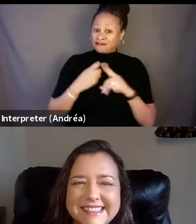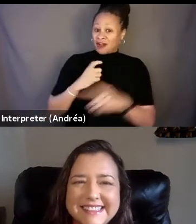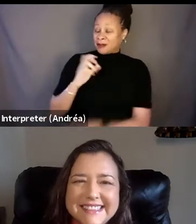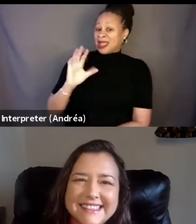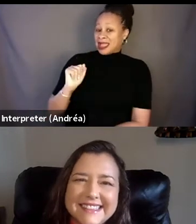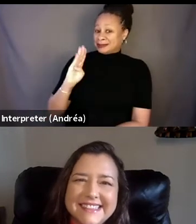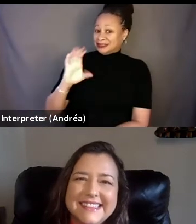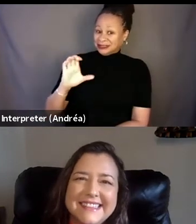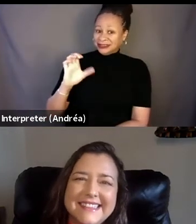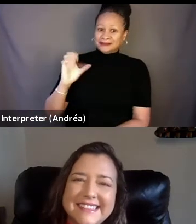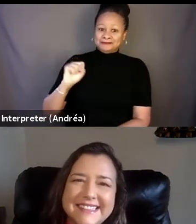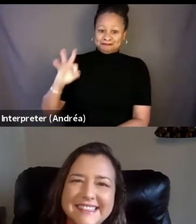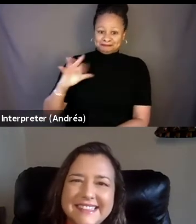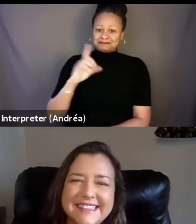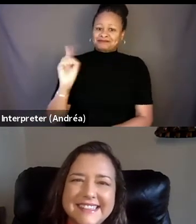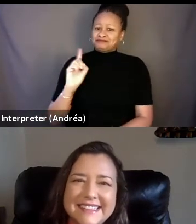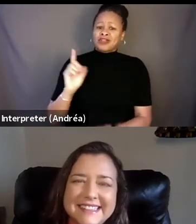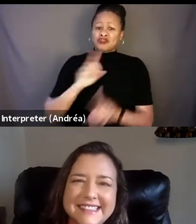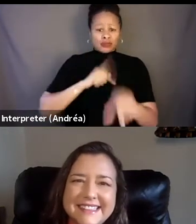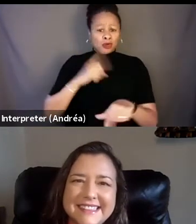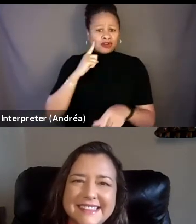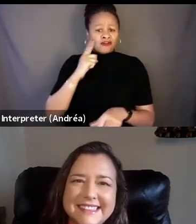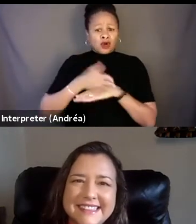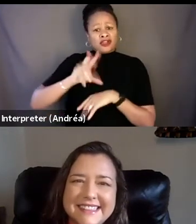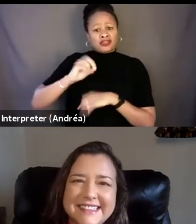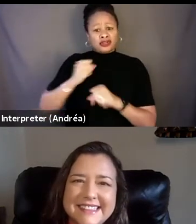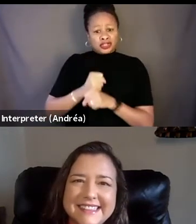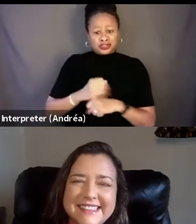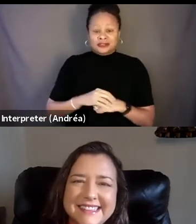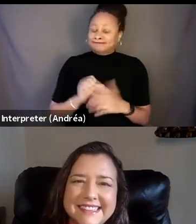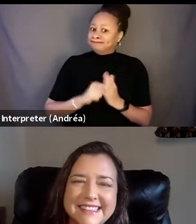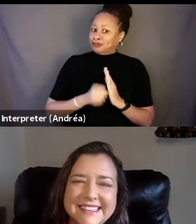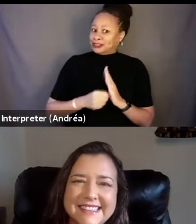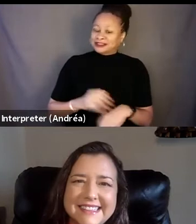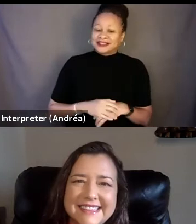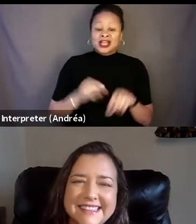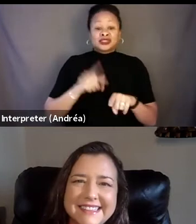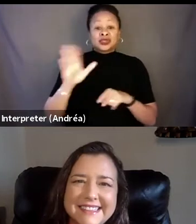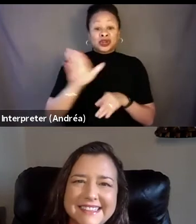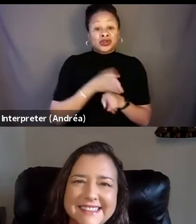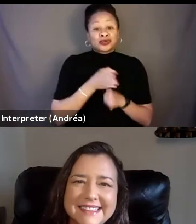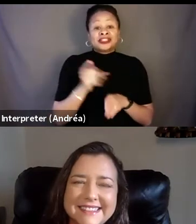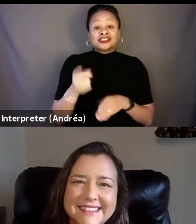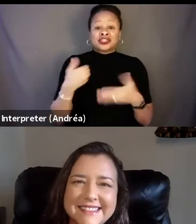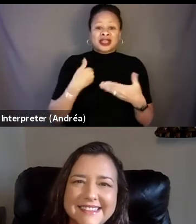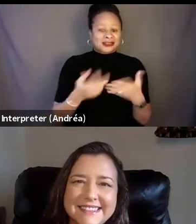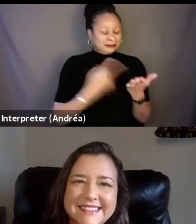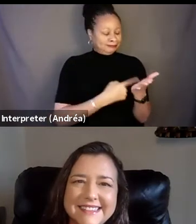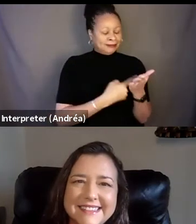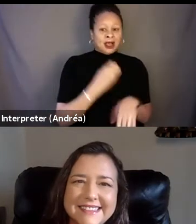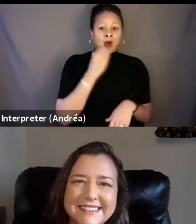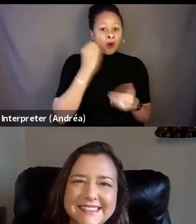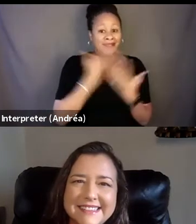she was both an anchor and a reporter for over 30 years, which is impressive in itself. During her career, she has covered